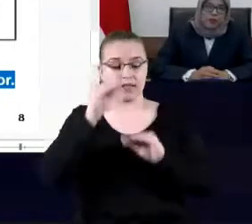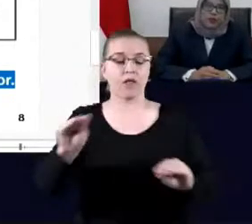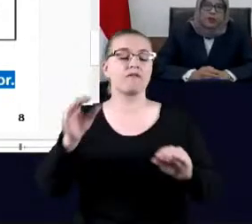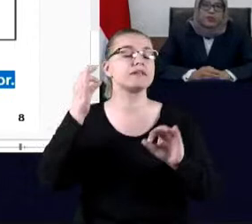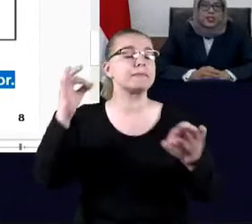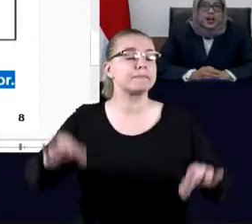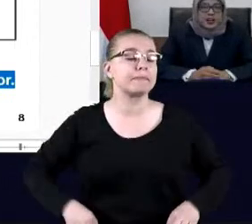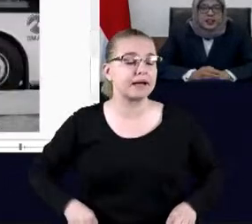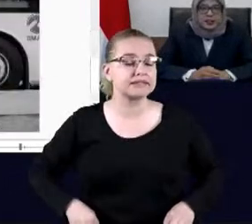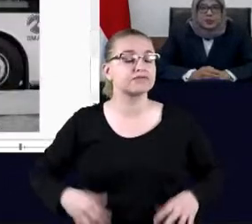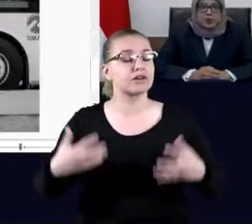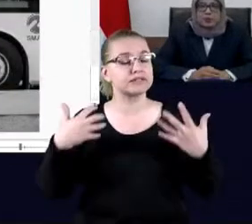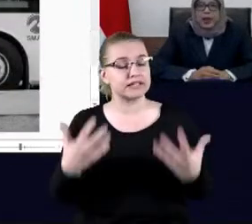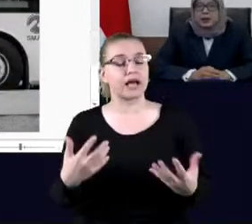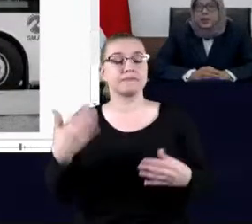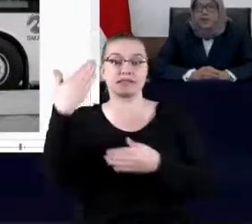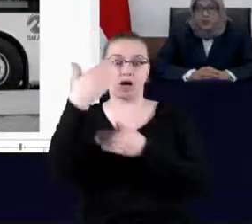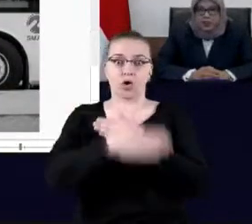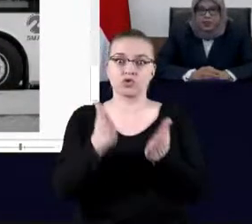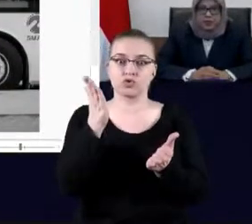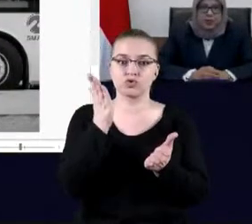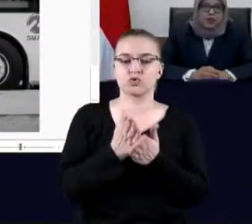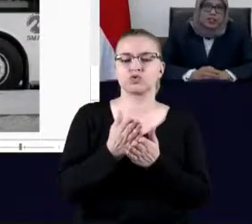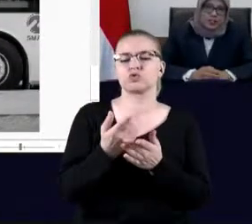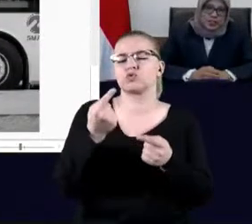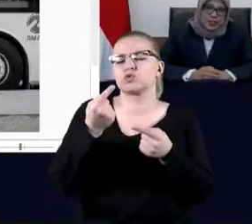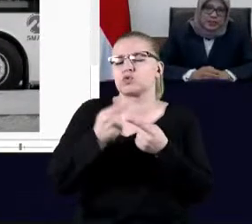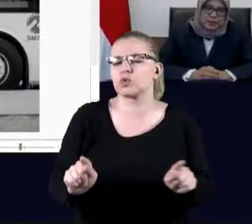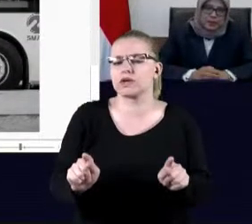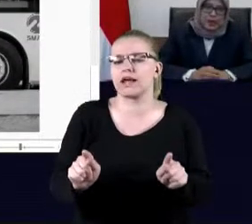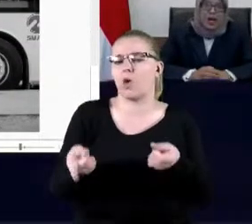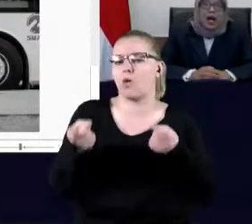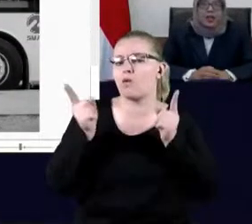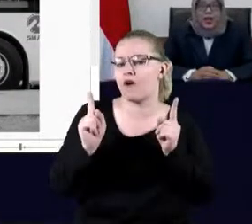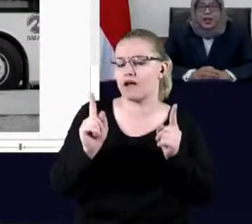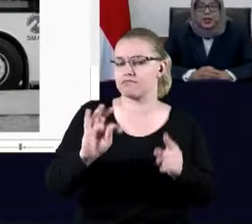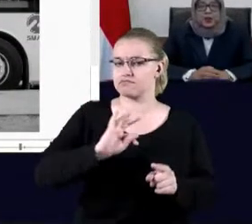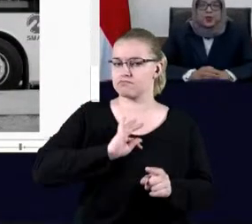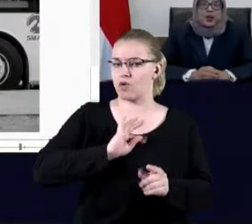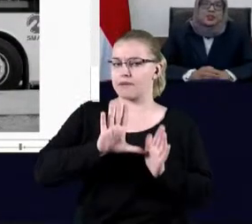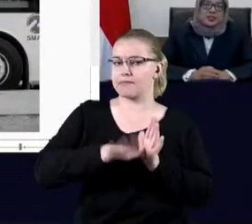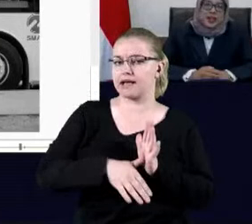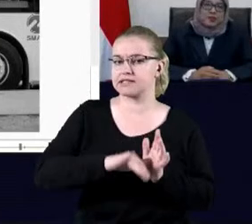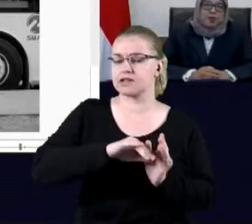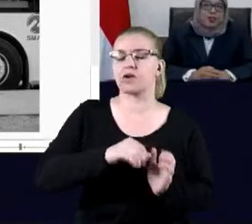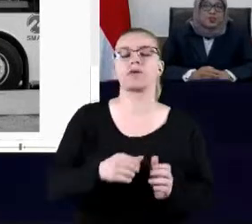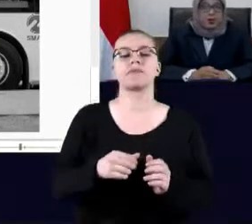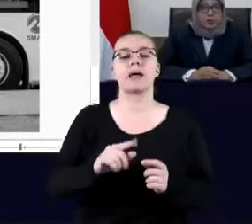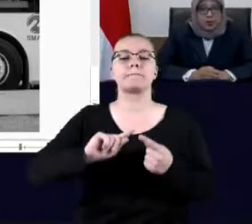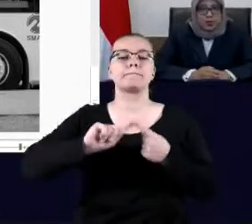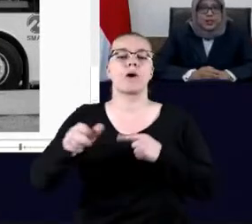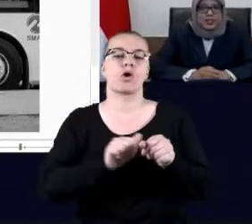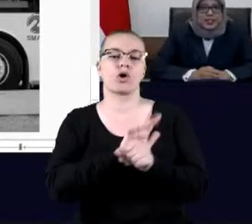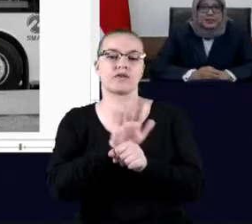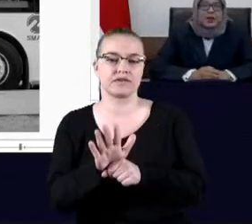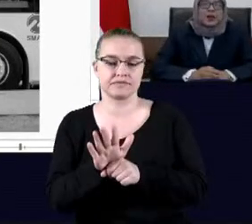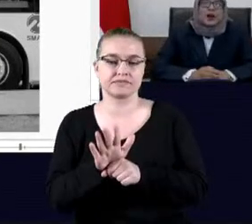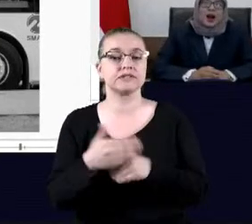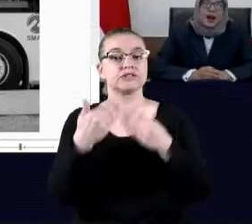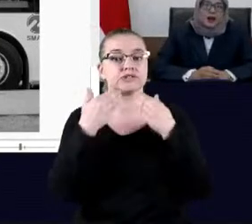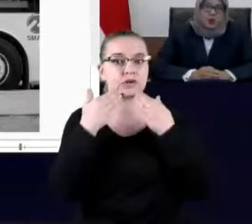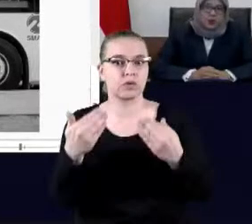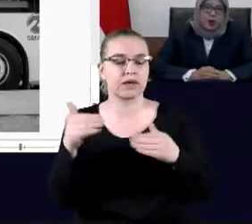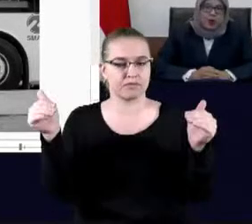brief overview of Jakarta's post-pandemic vision for the city. I thank you once again for this